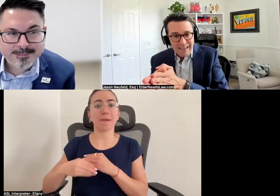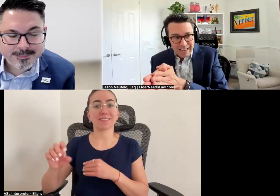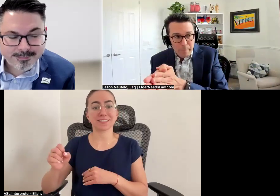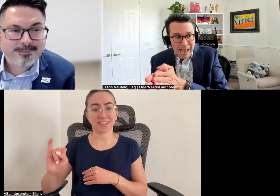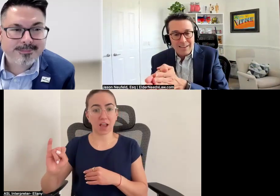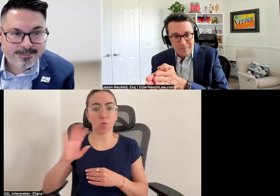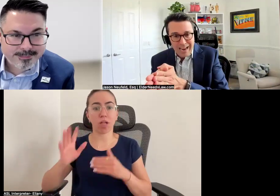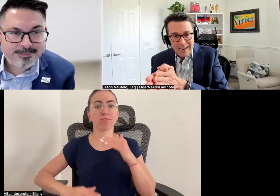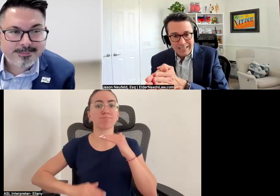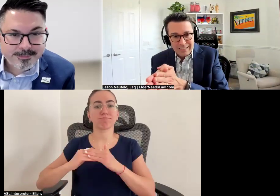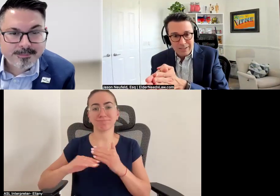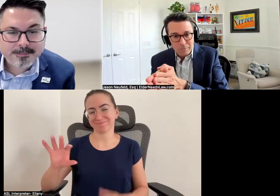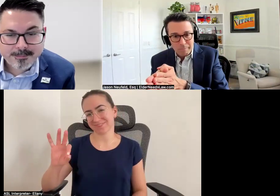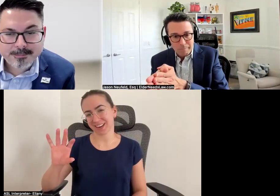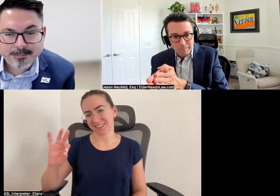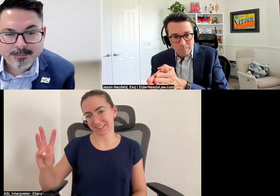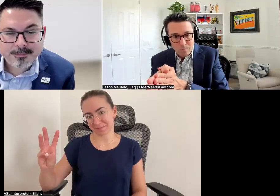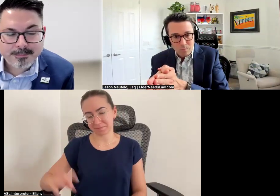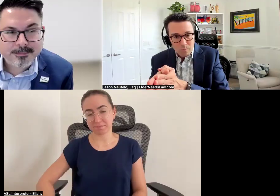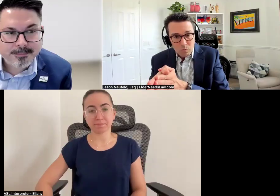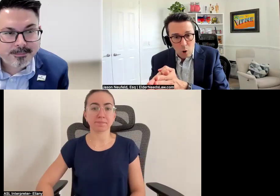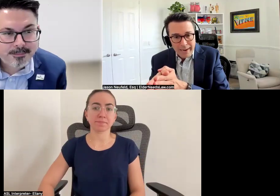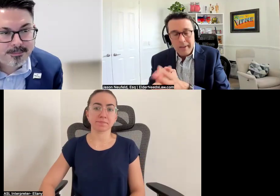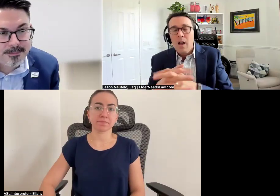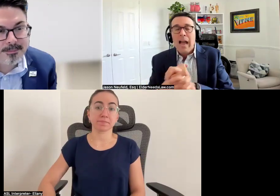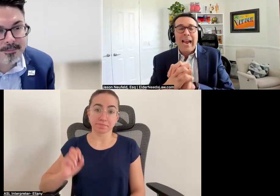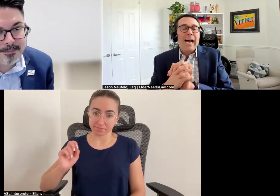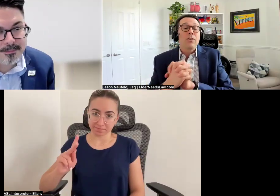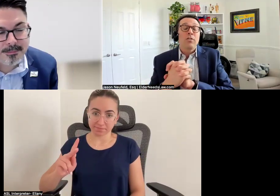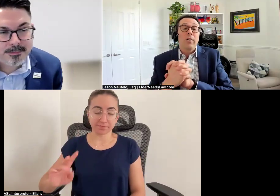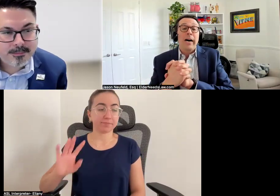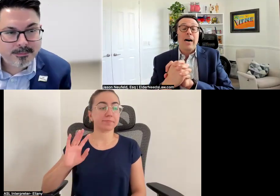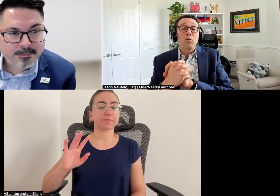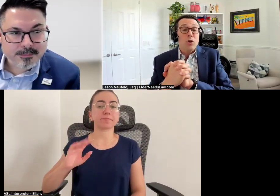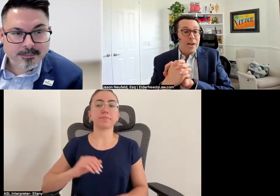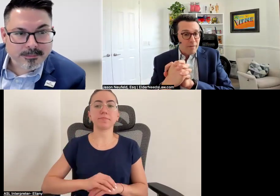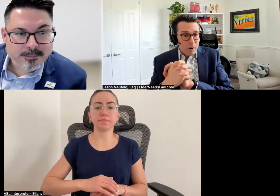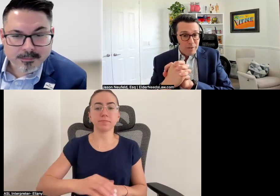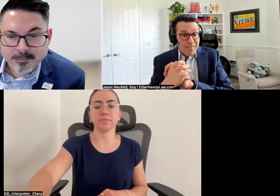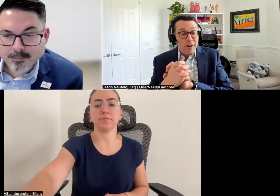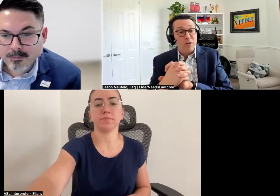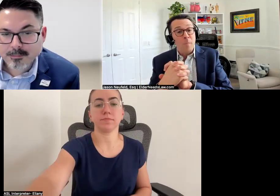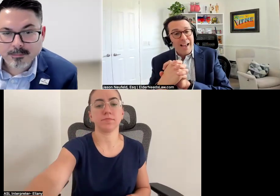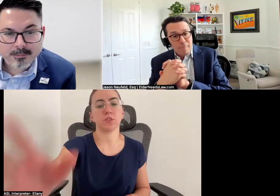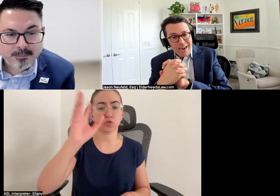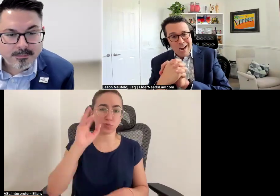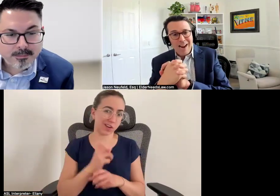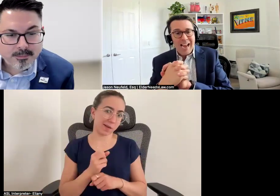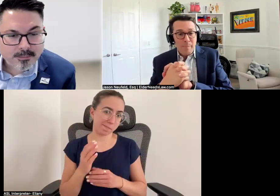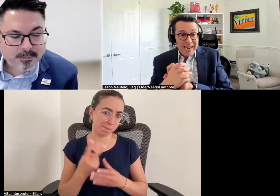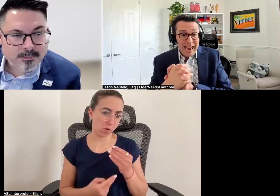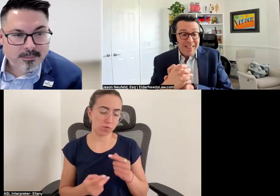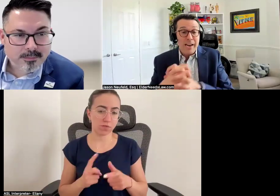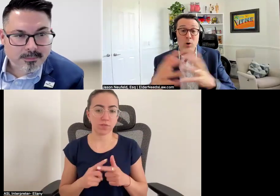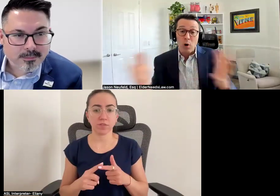that SSI max of $996. Okay, and so you can have both, and there you might have Medicare